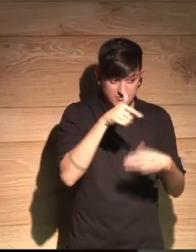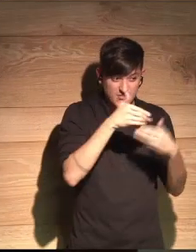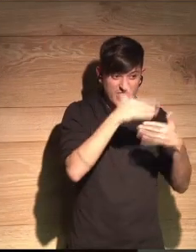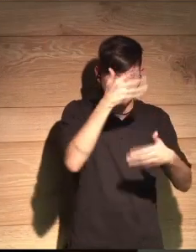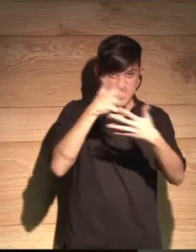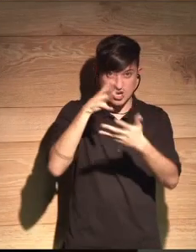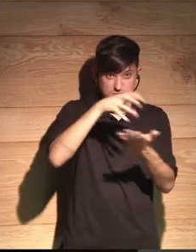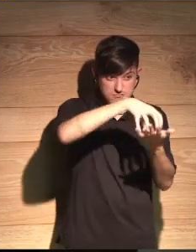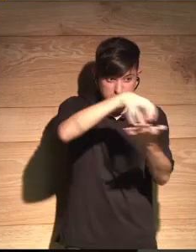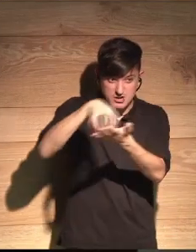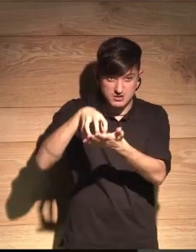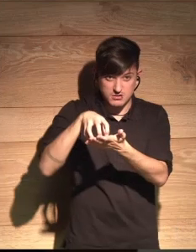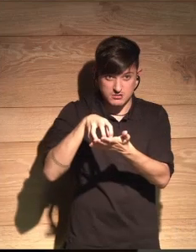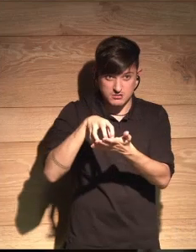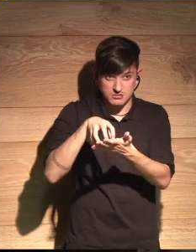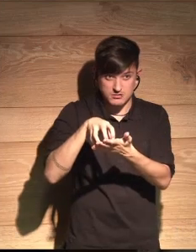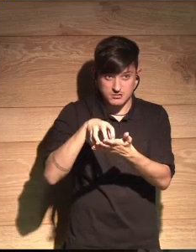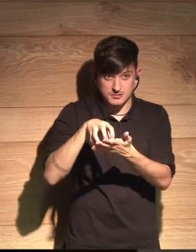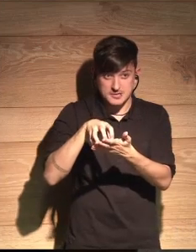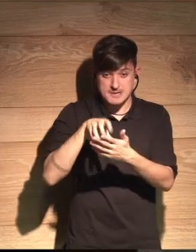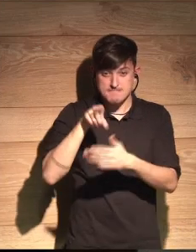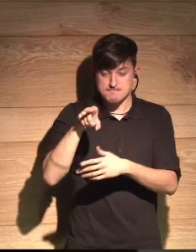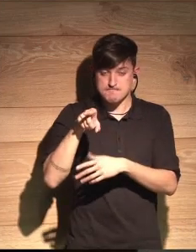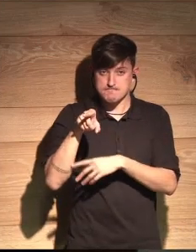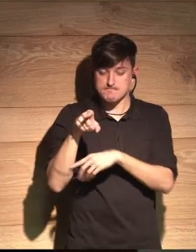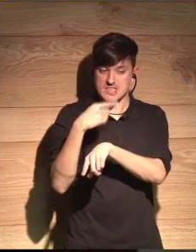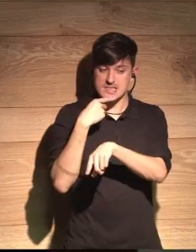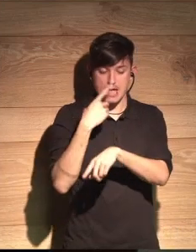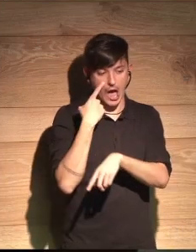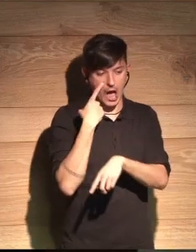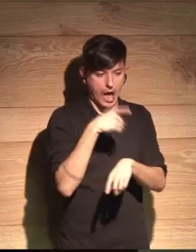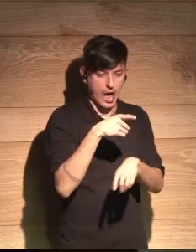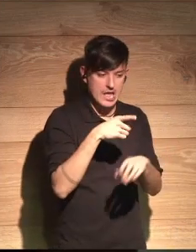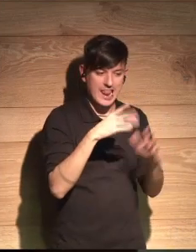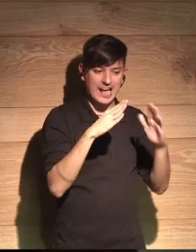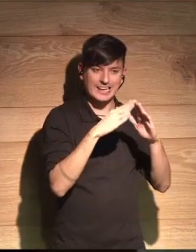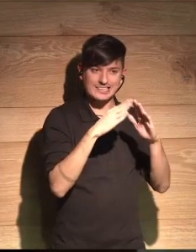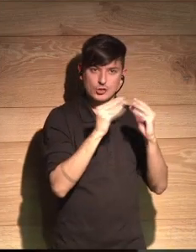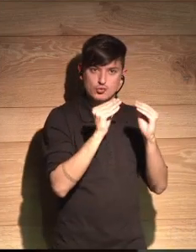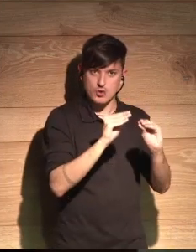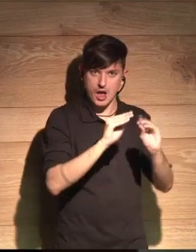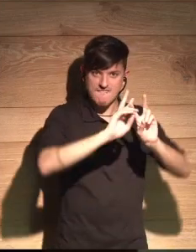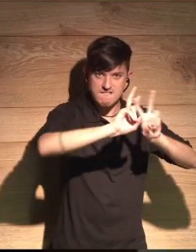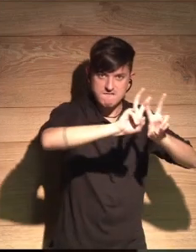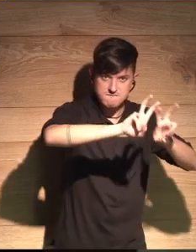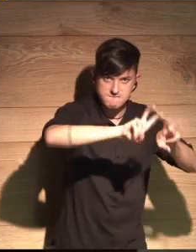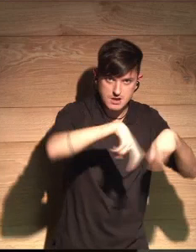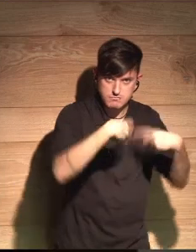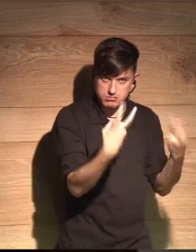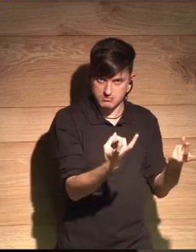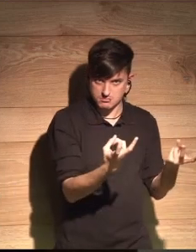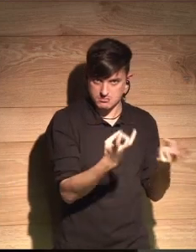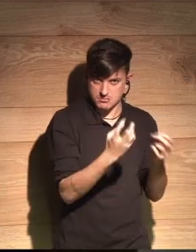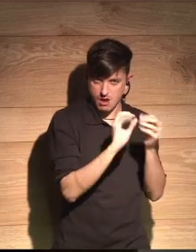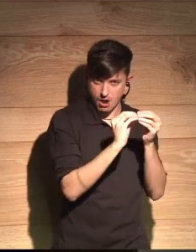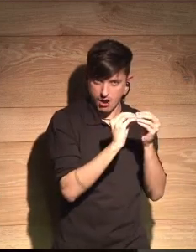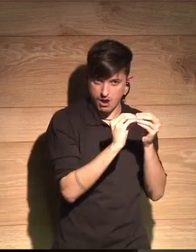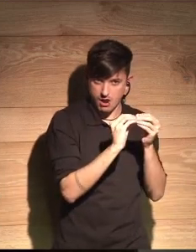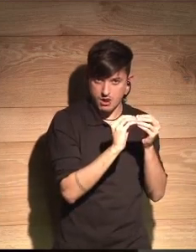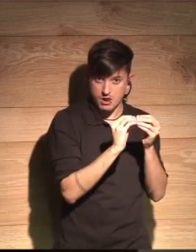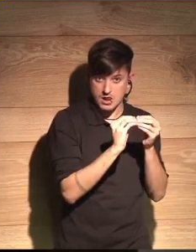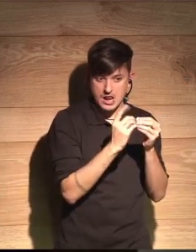big buildings in 17 different countries, and then he said, okay, he told